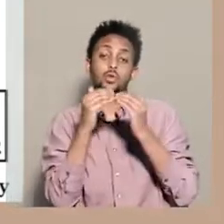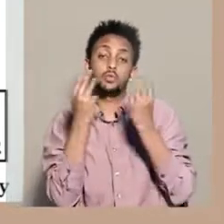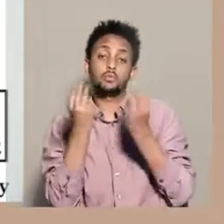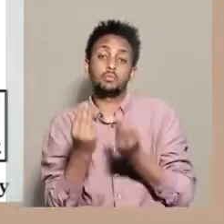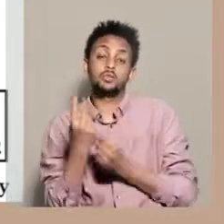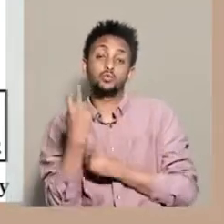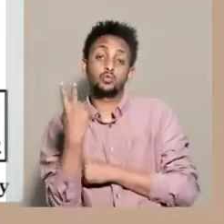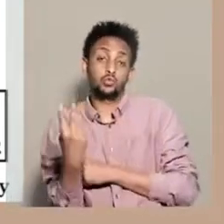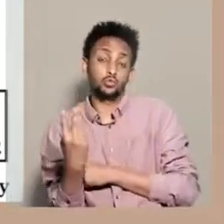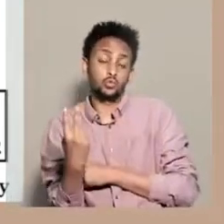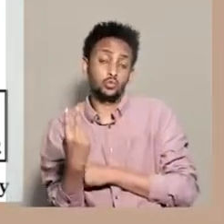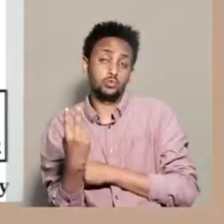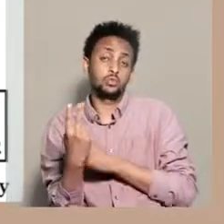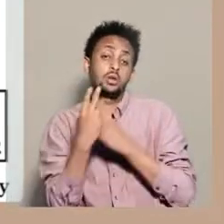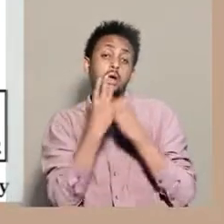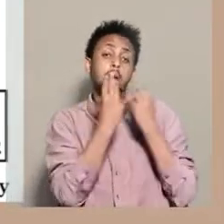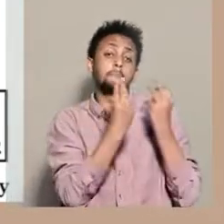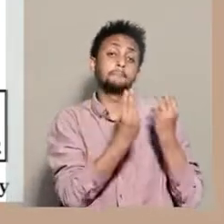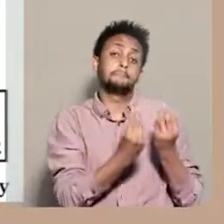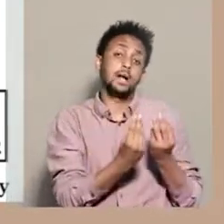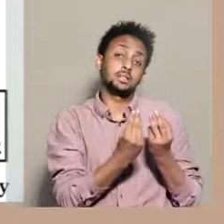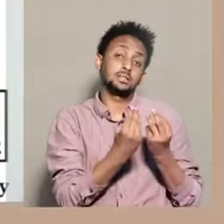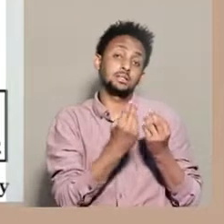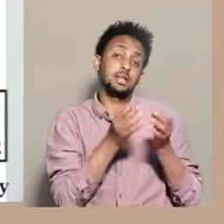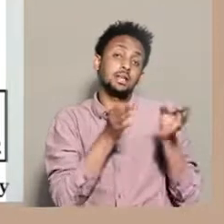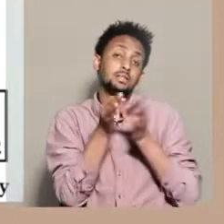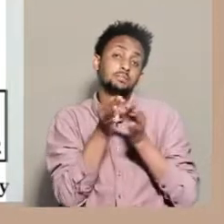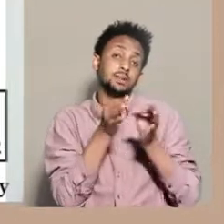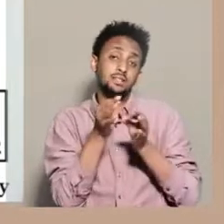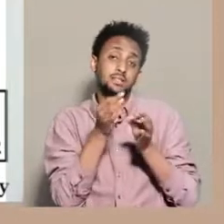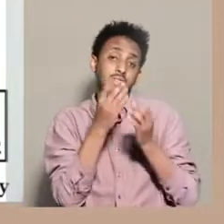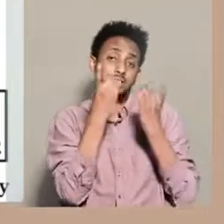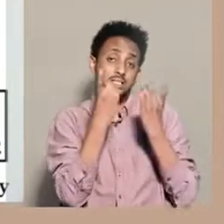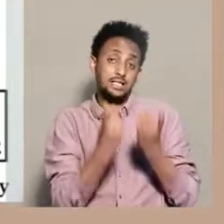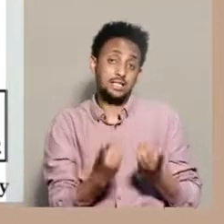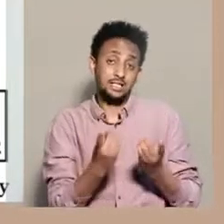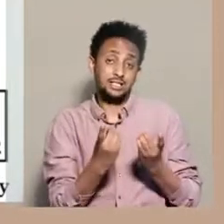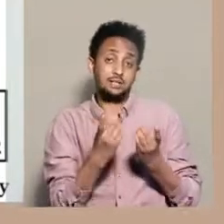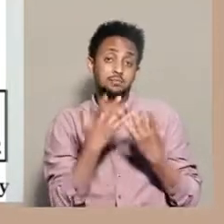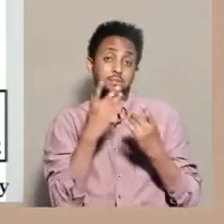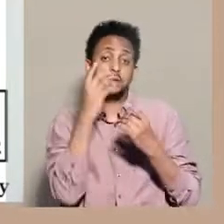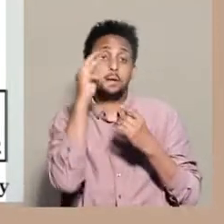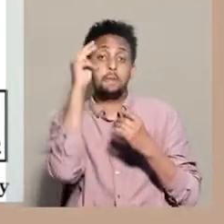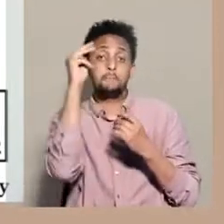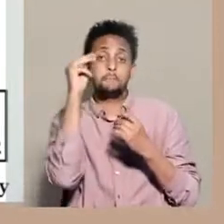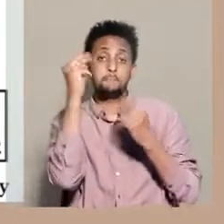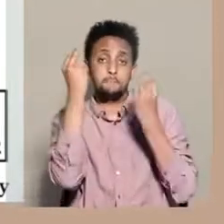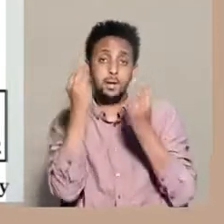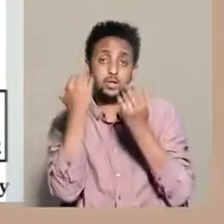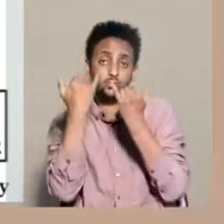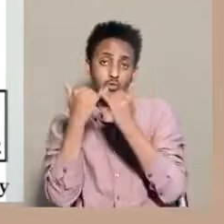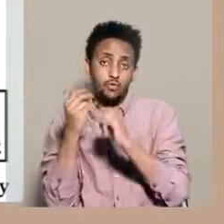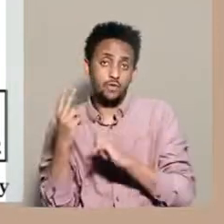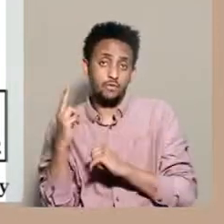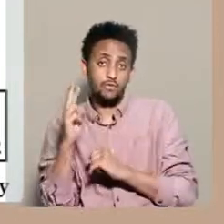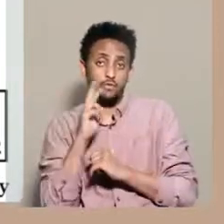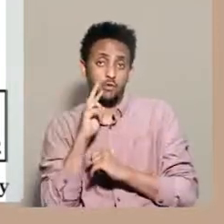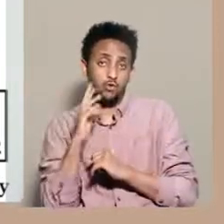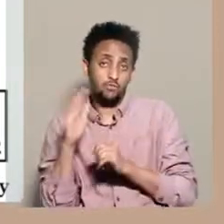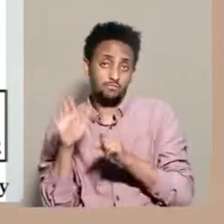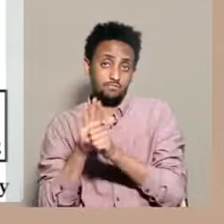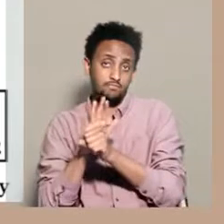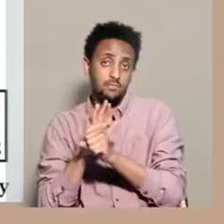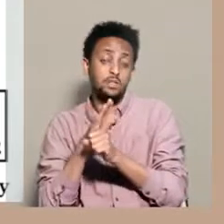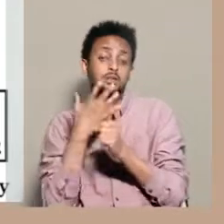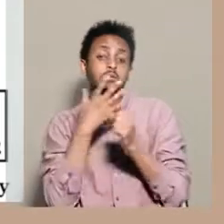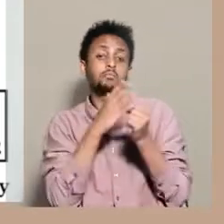mass at 2, and mass can be expressed using density is given to be mass over volume. From this, mass can be expressed